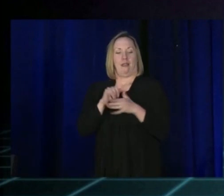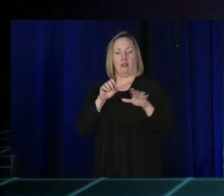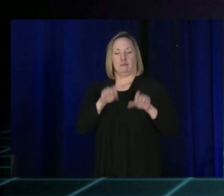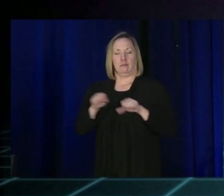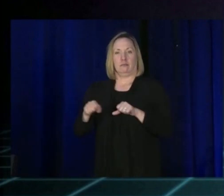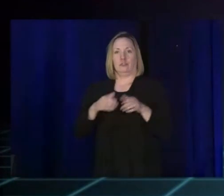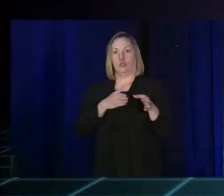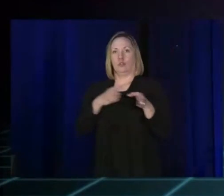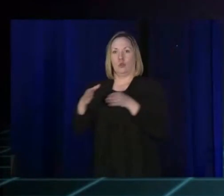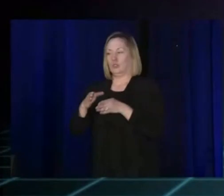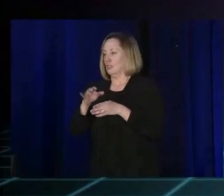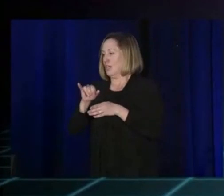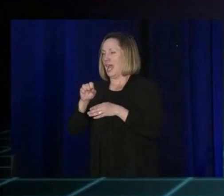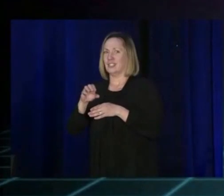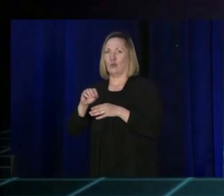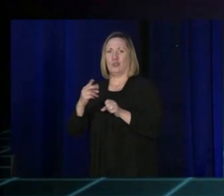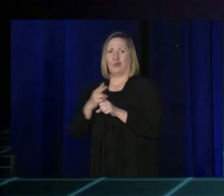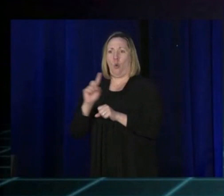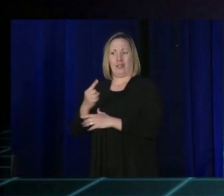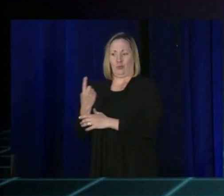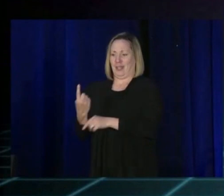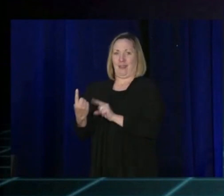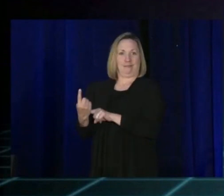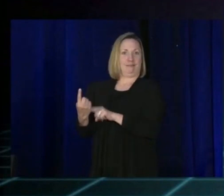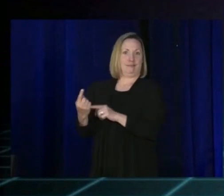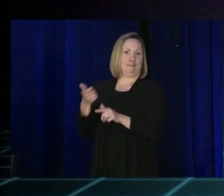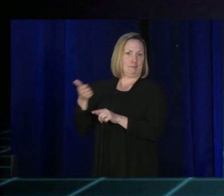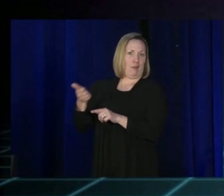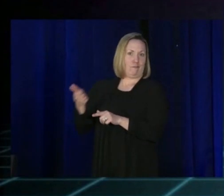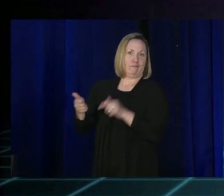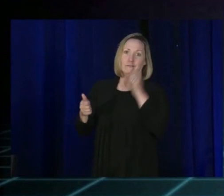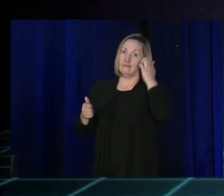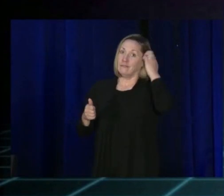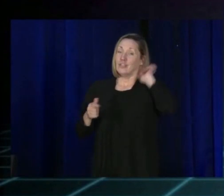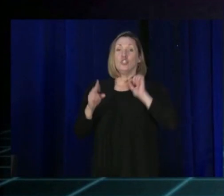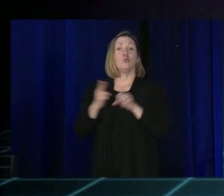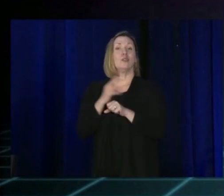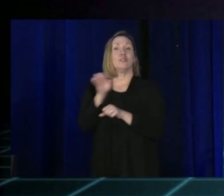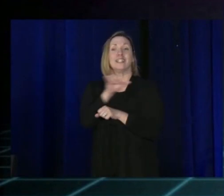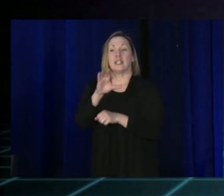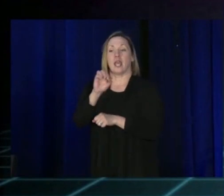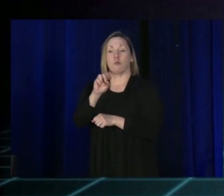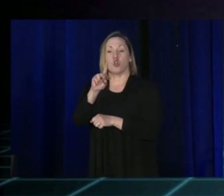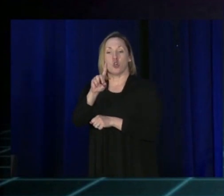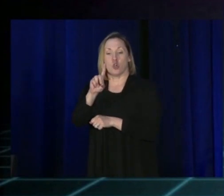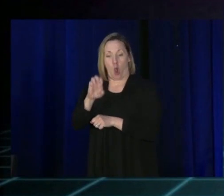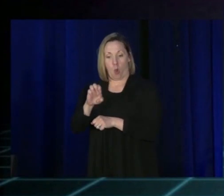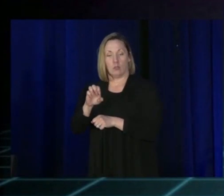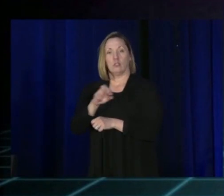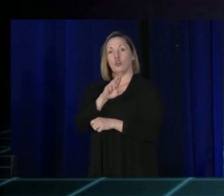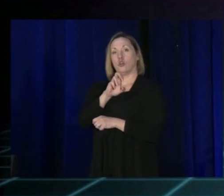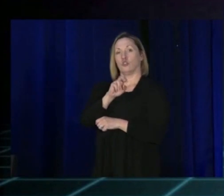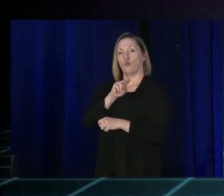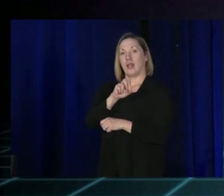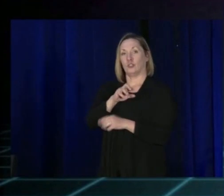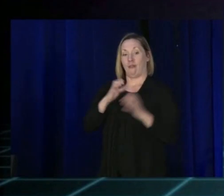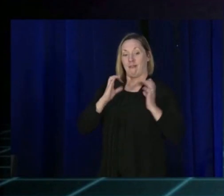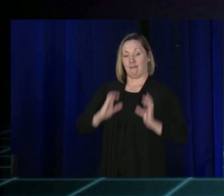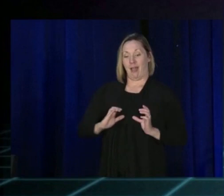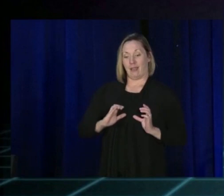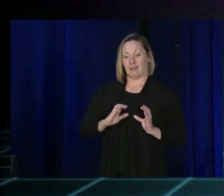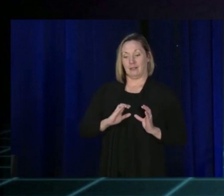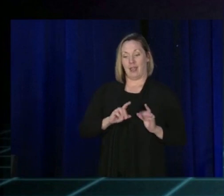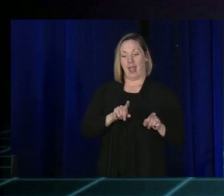It's isomorphic framework where you can use the same code to render on the client as you do on the